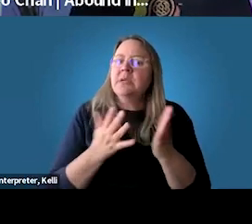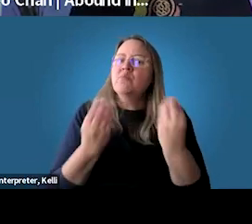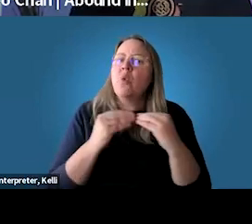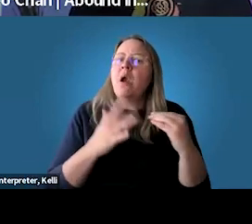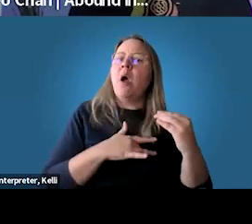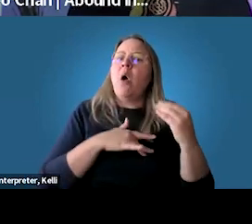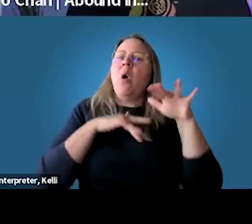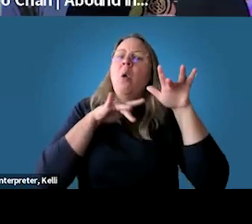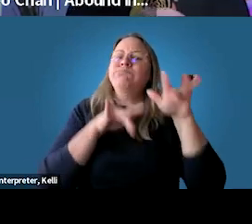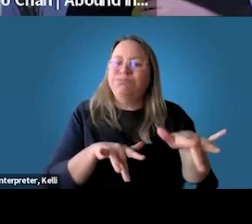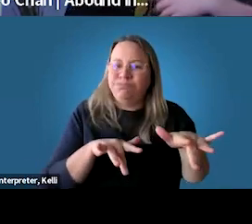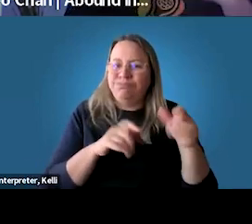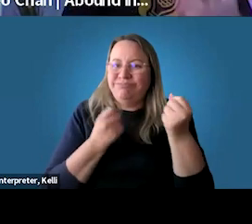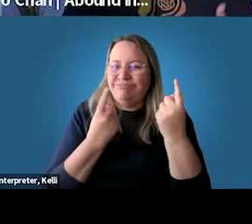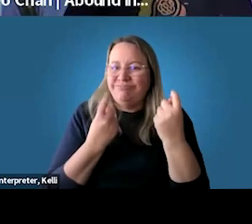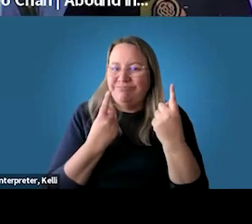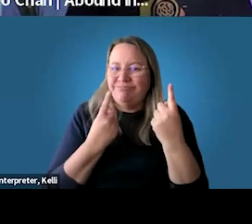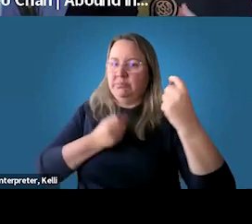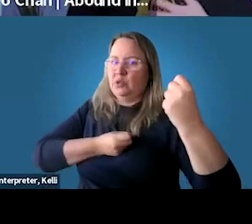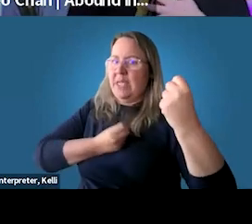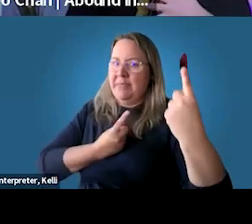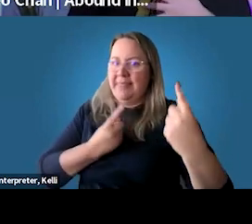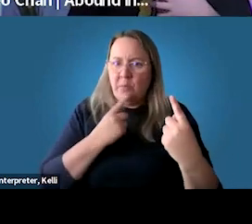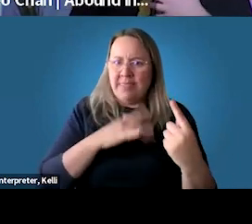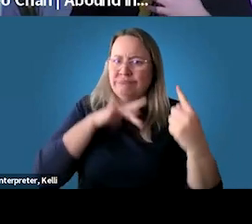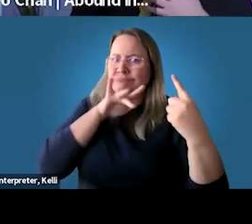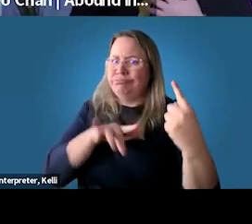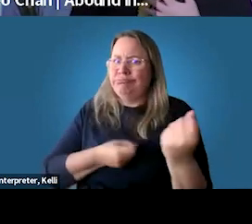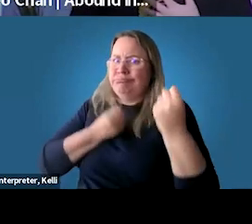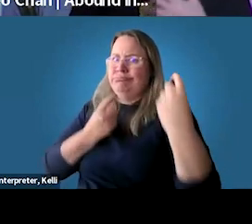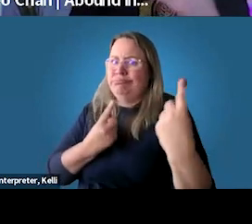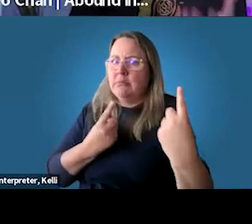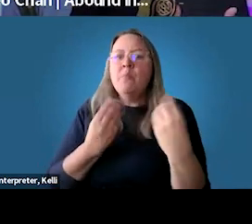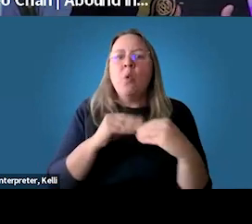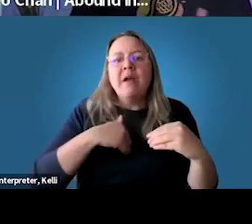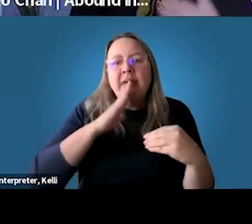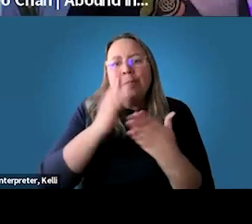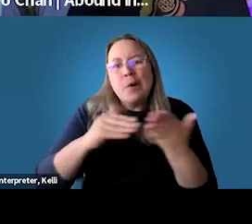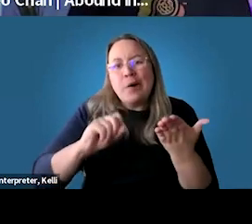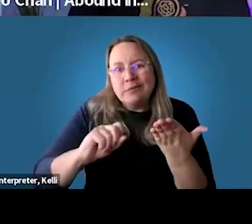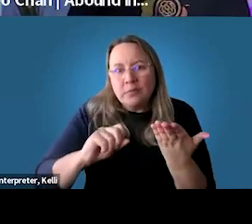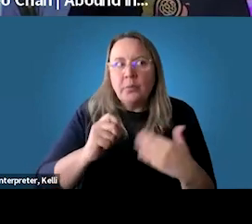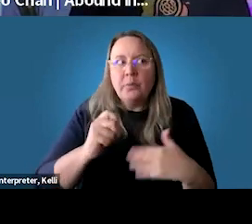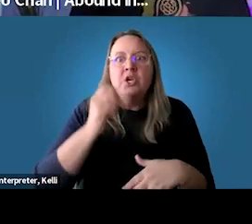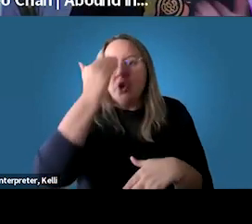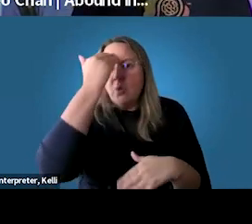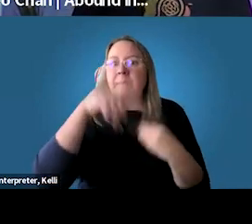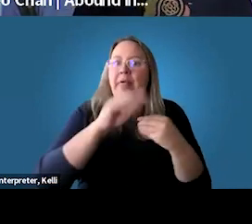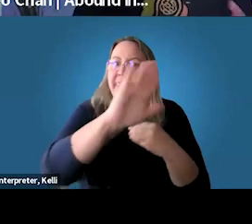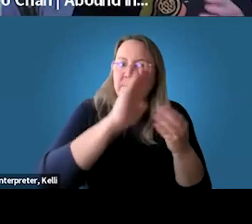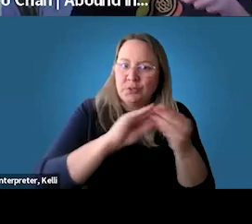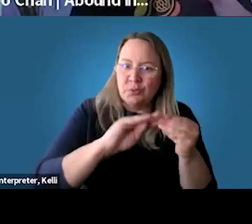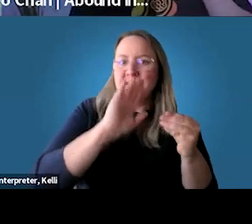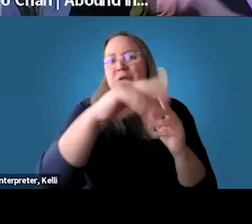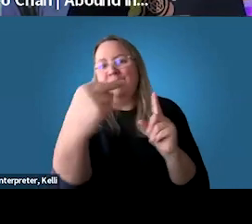empathy. So when we're curious about others, we have more of that empathetic heart towards them, right? Because we know about their stories, we know about